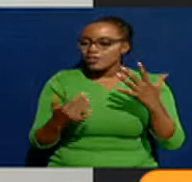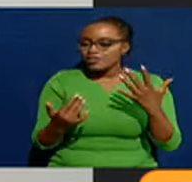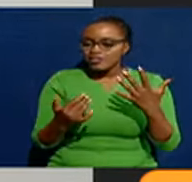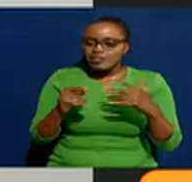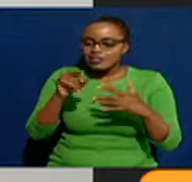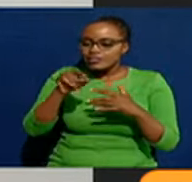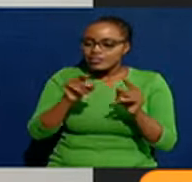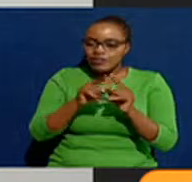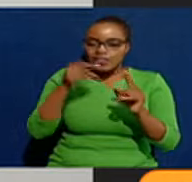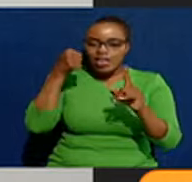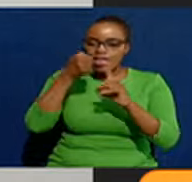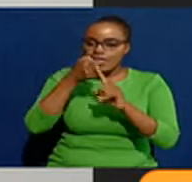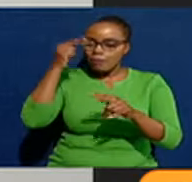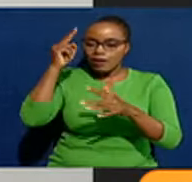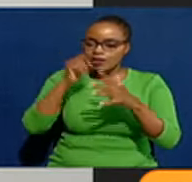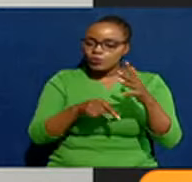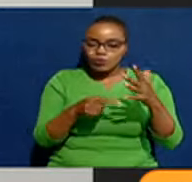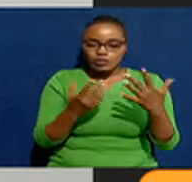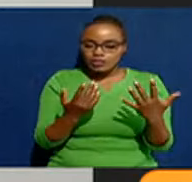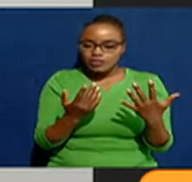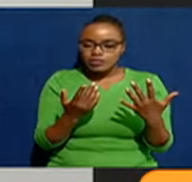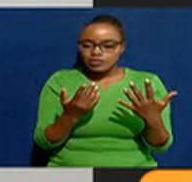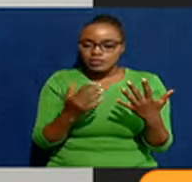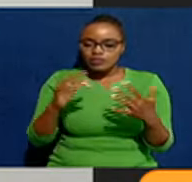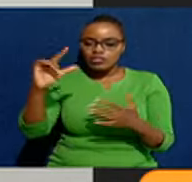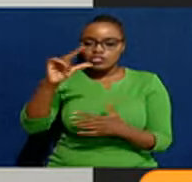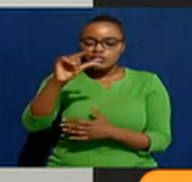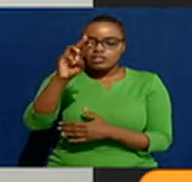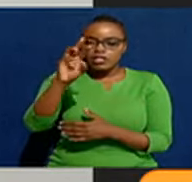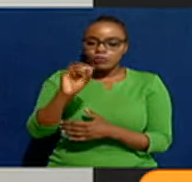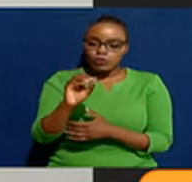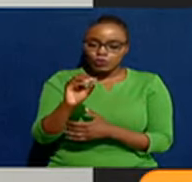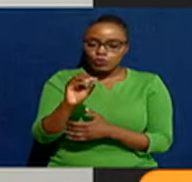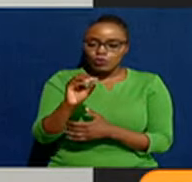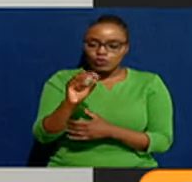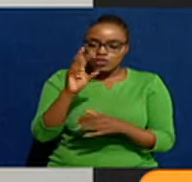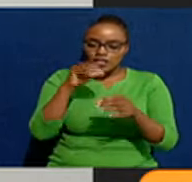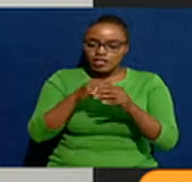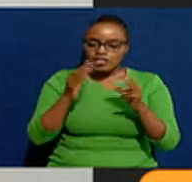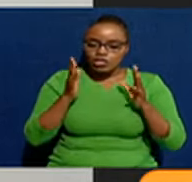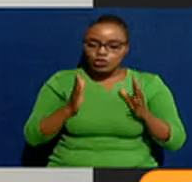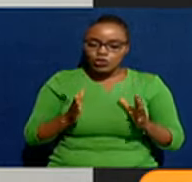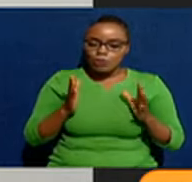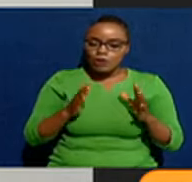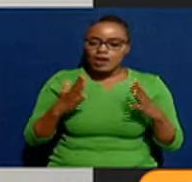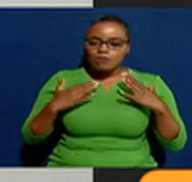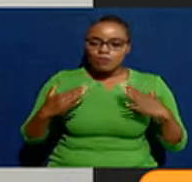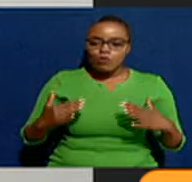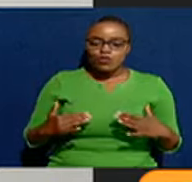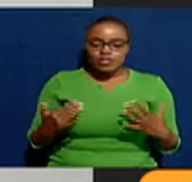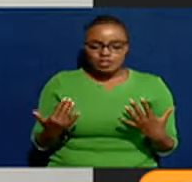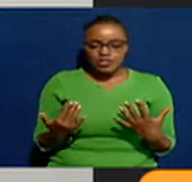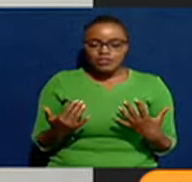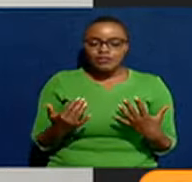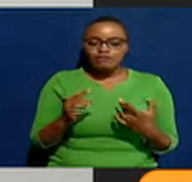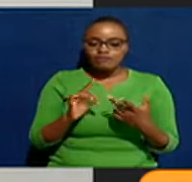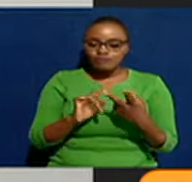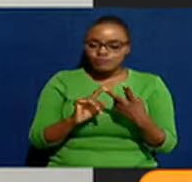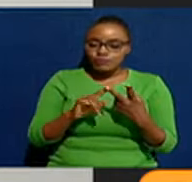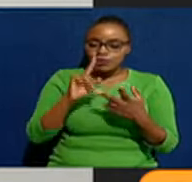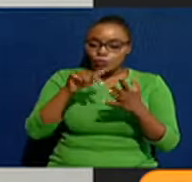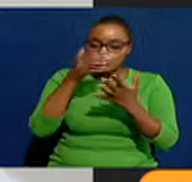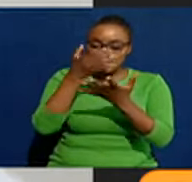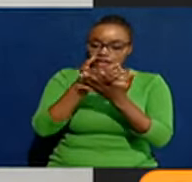the impact of GMOs in human beings? What